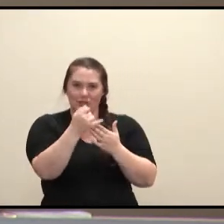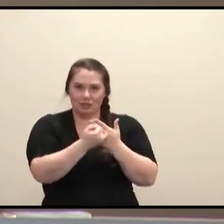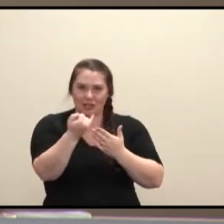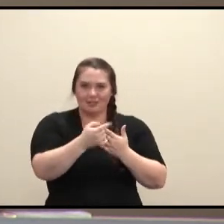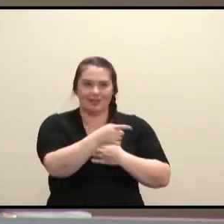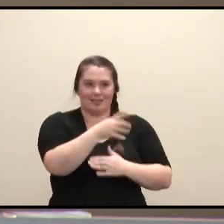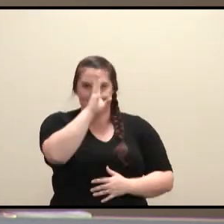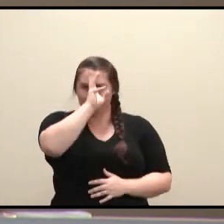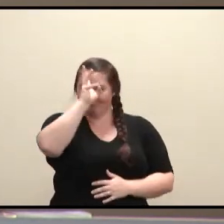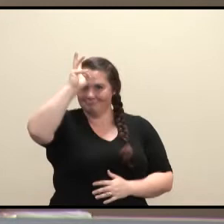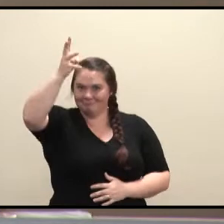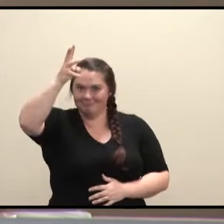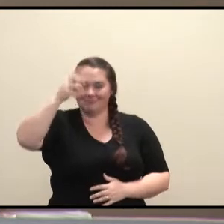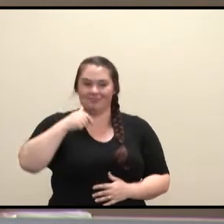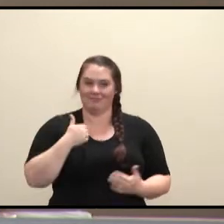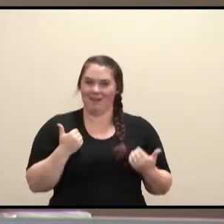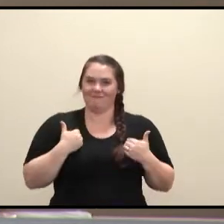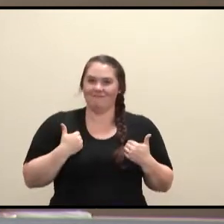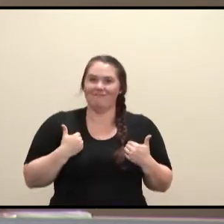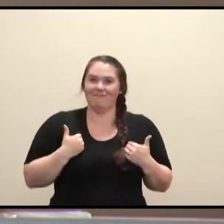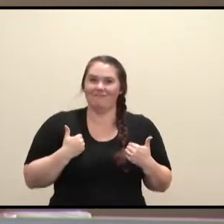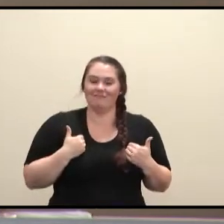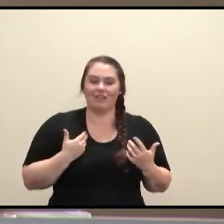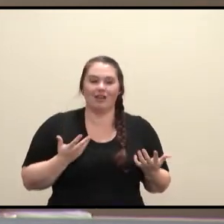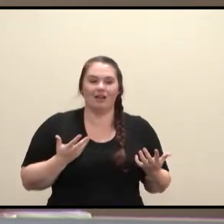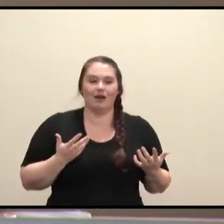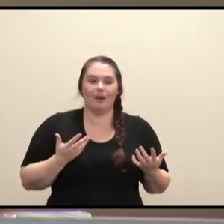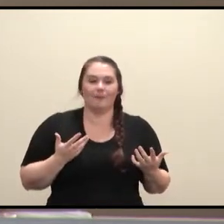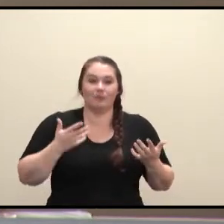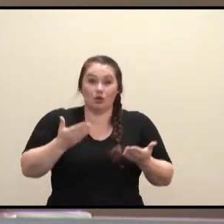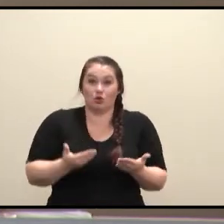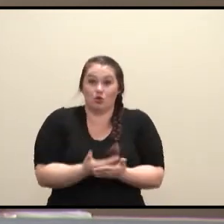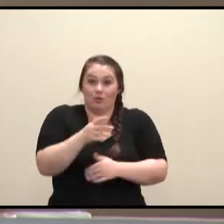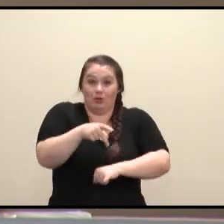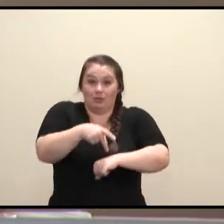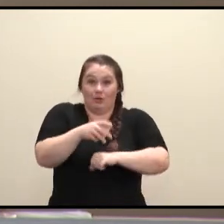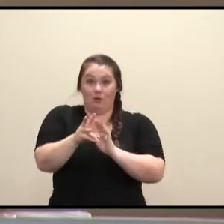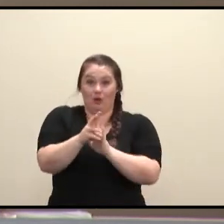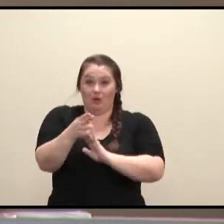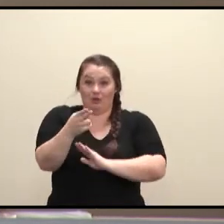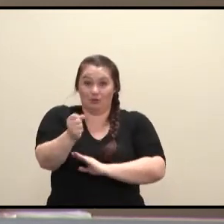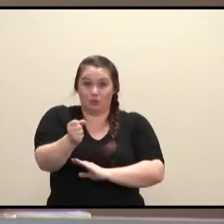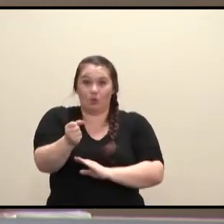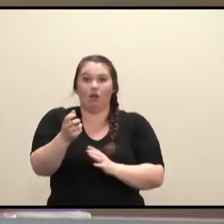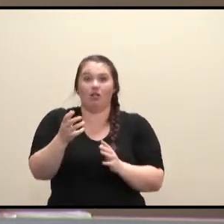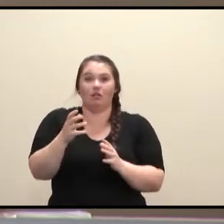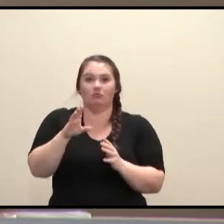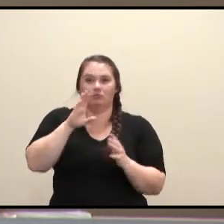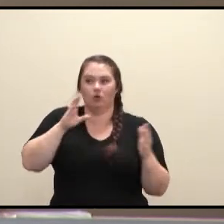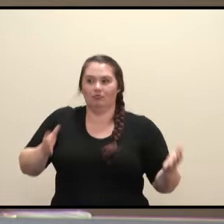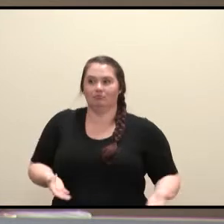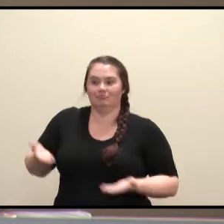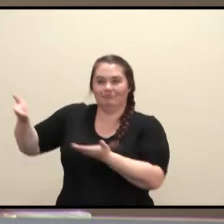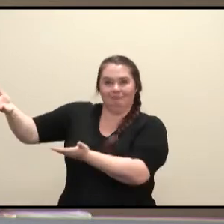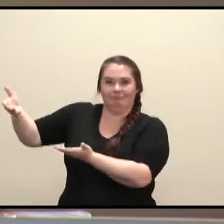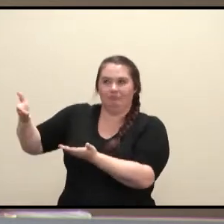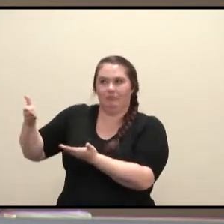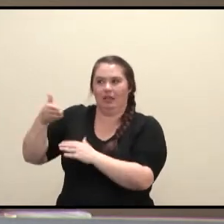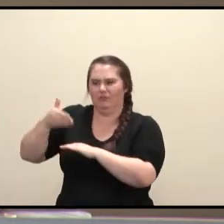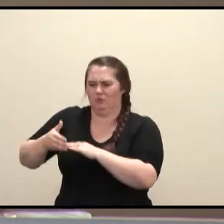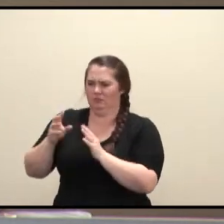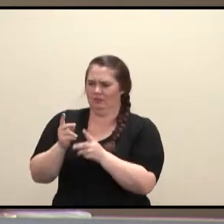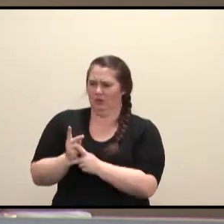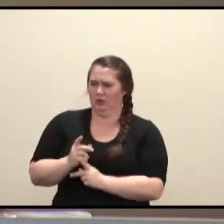with, and I will be sharing those with the new principal of Waco High School after we name a new Waco High